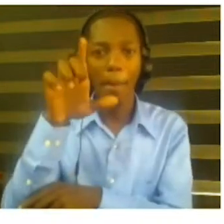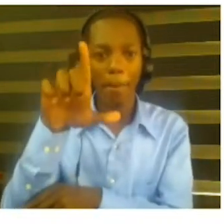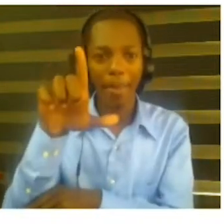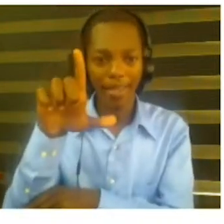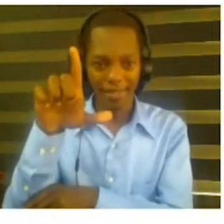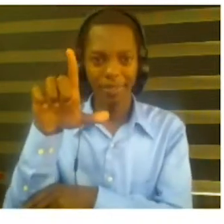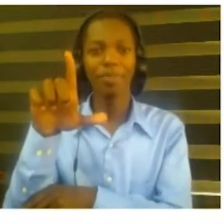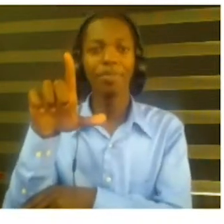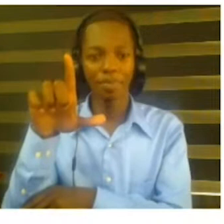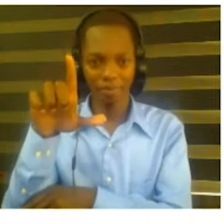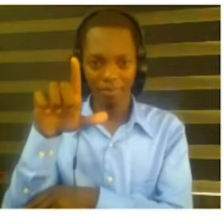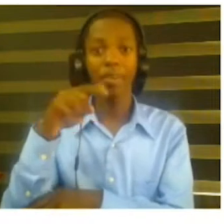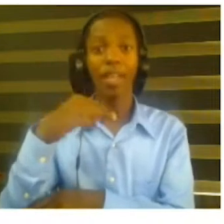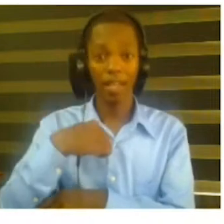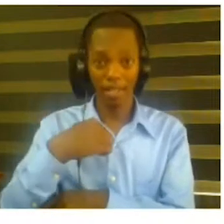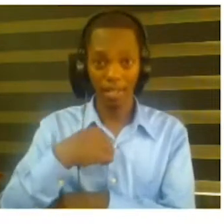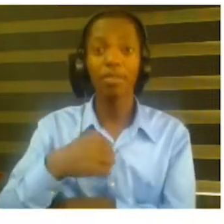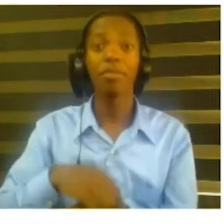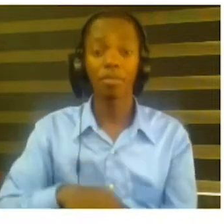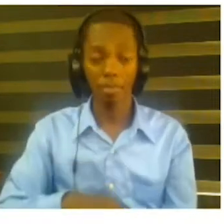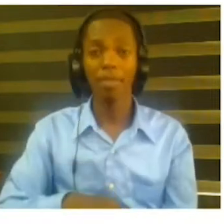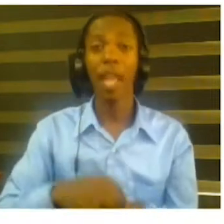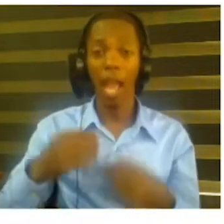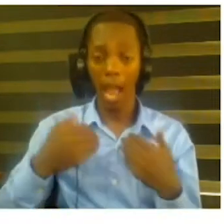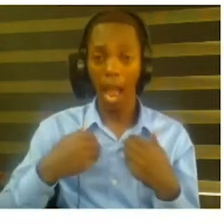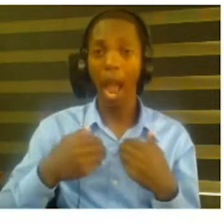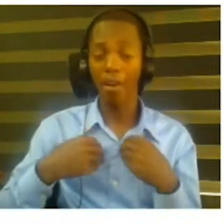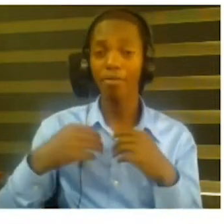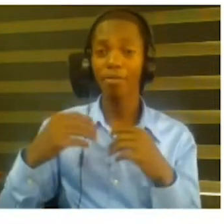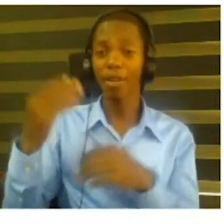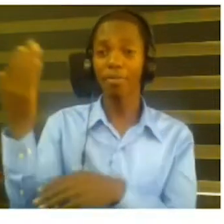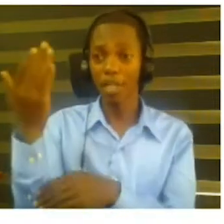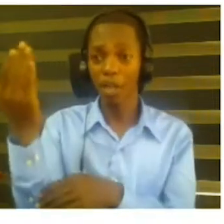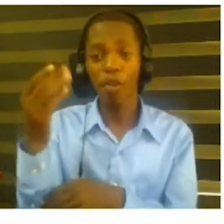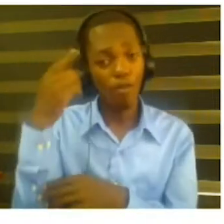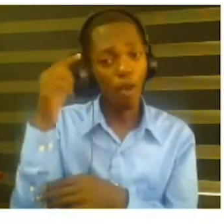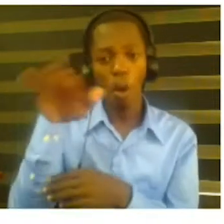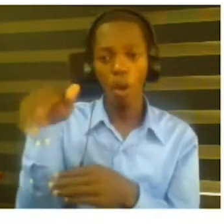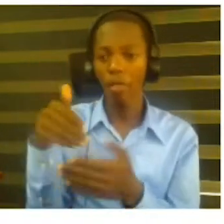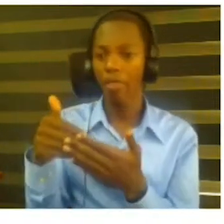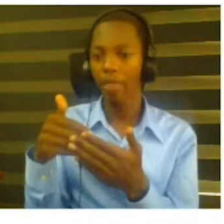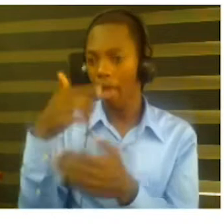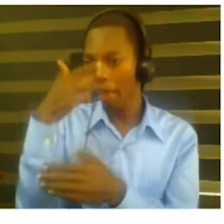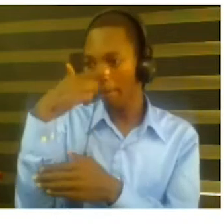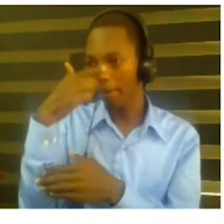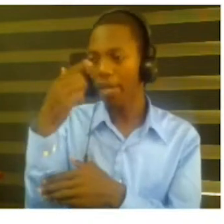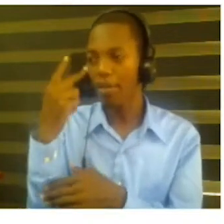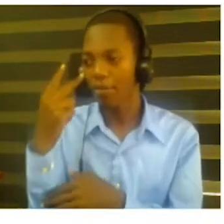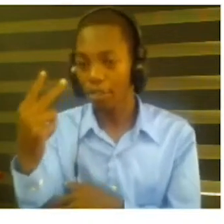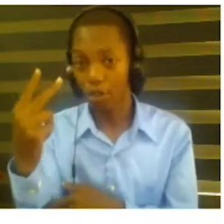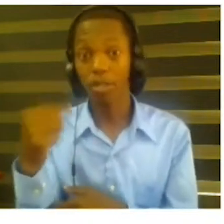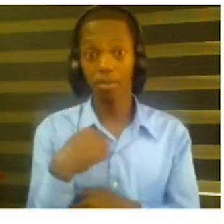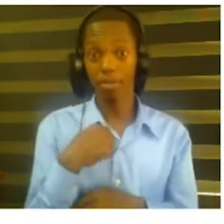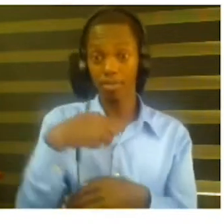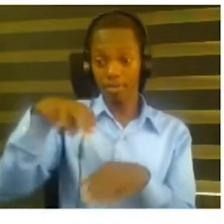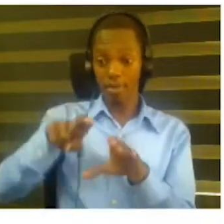a visual description for blind audience members. I'm a woman sitting on a couch in my living